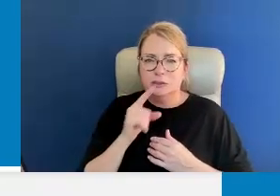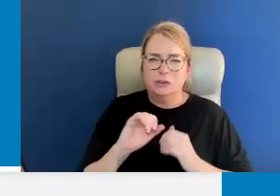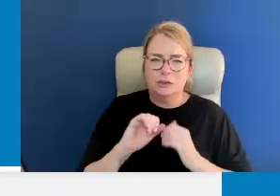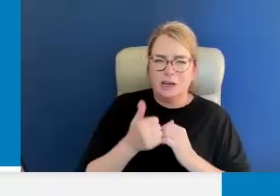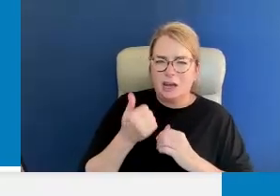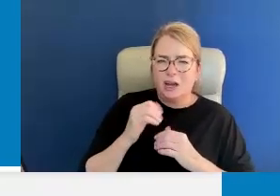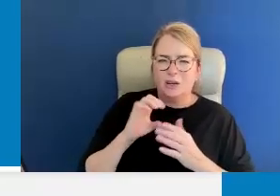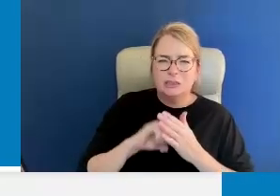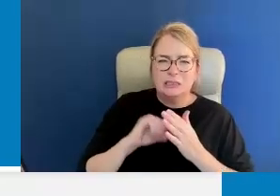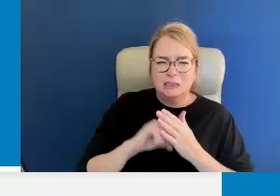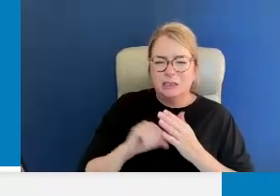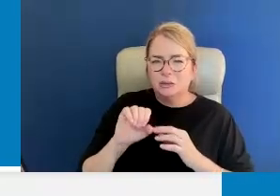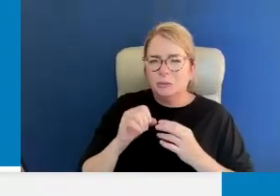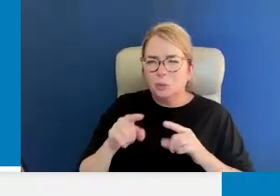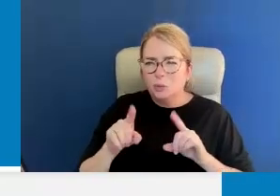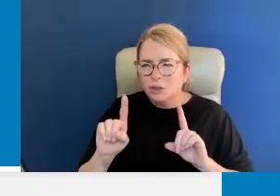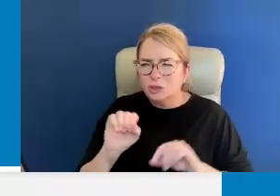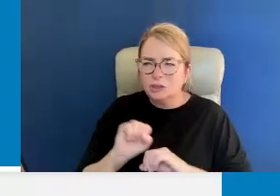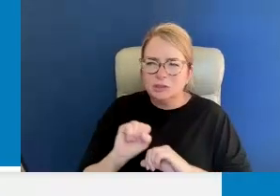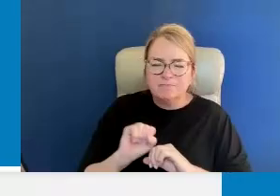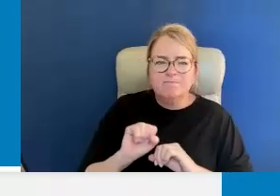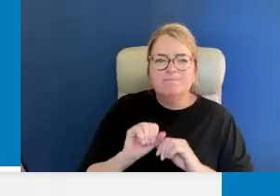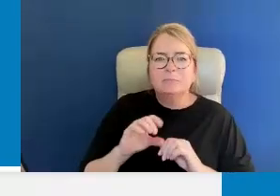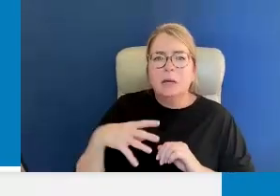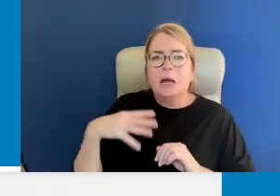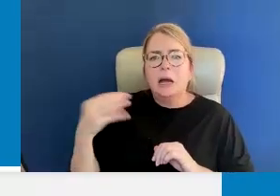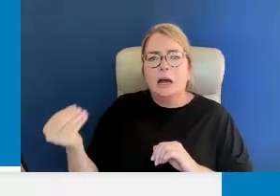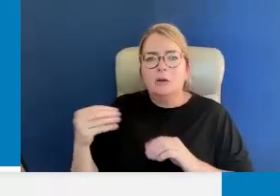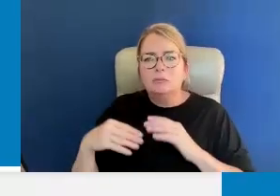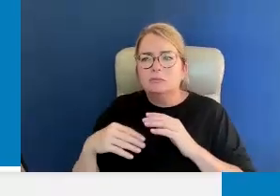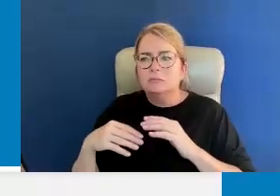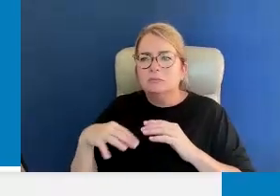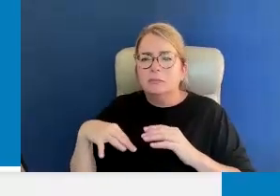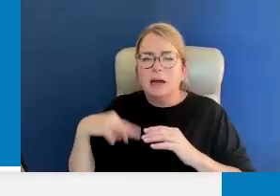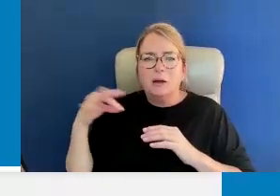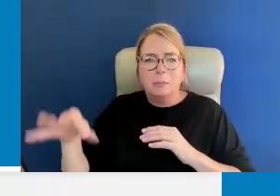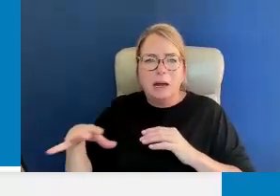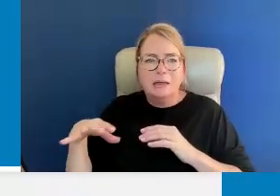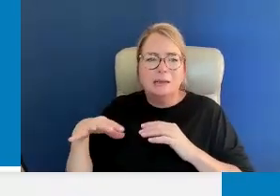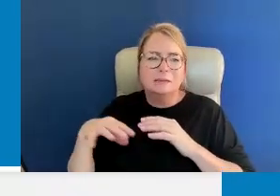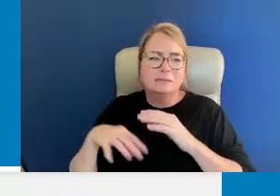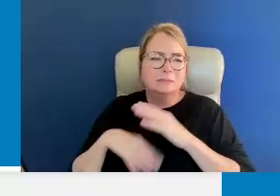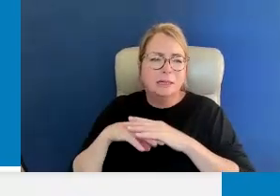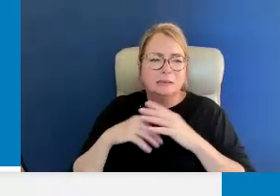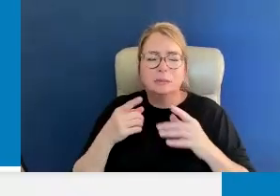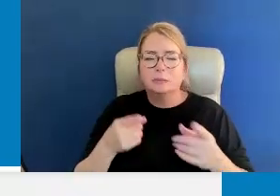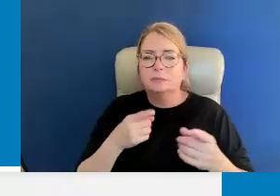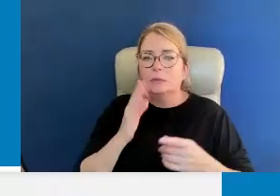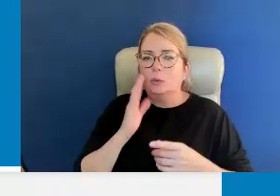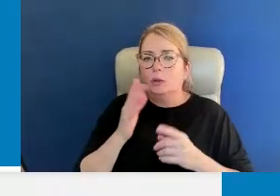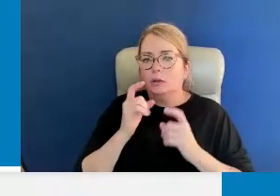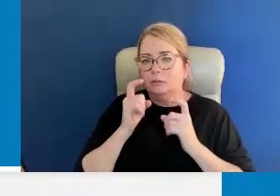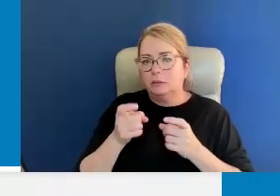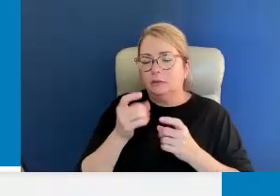not quite sure what an out-of-pocket maximum is, you can go to that health insurance basics tab and it's going to give you information on those